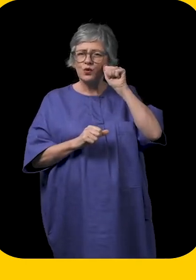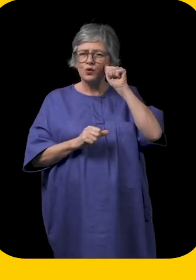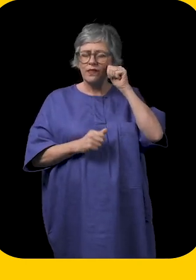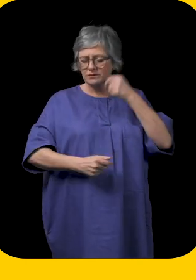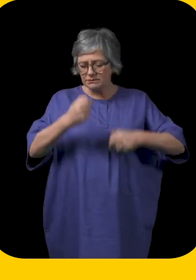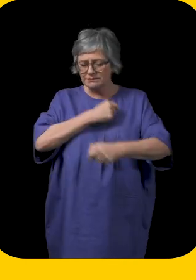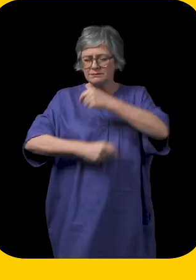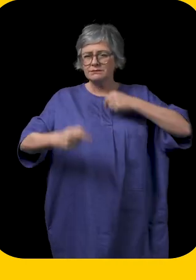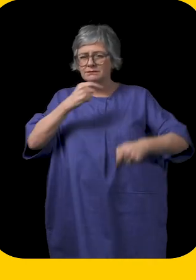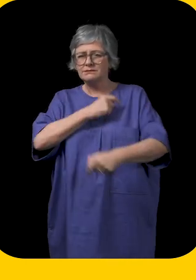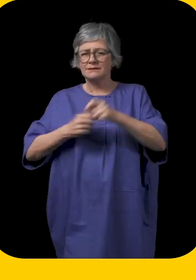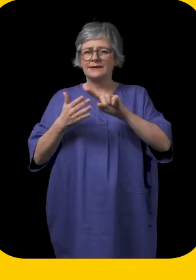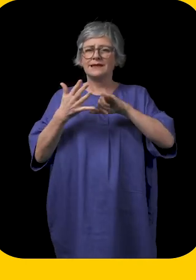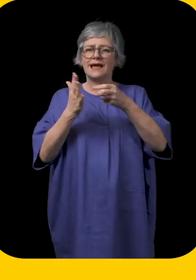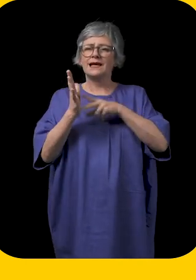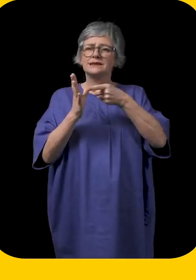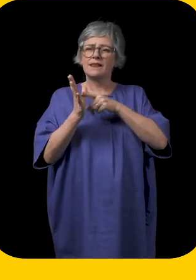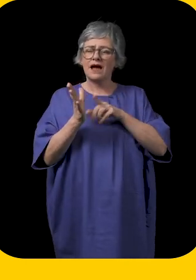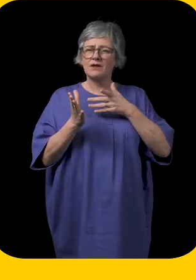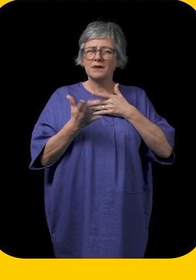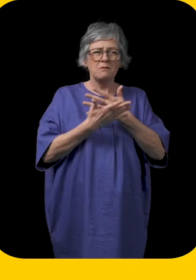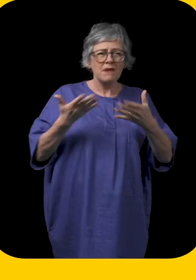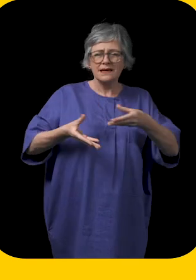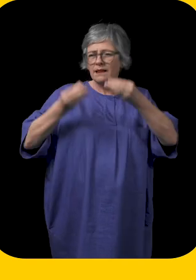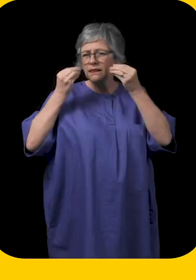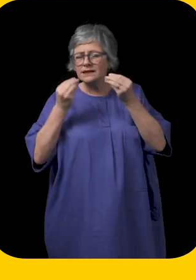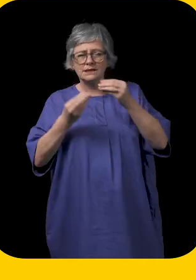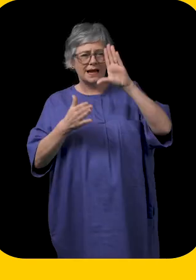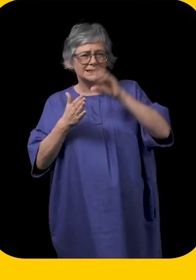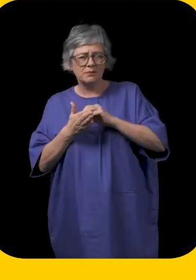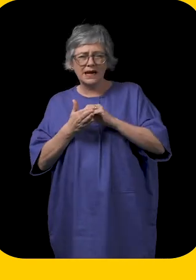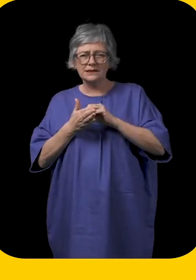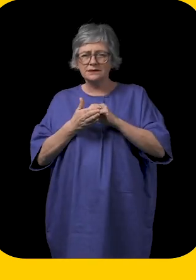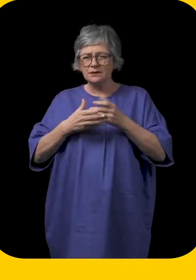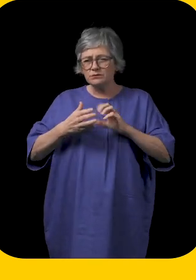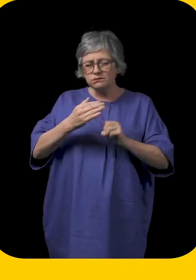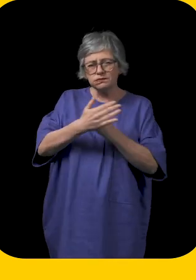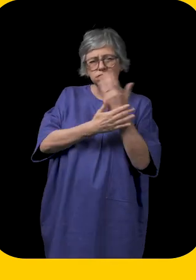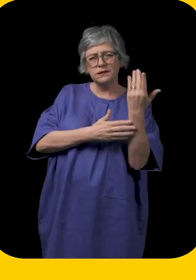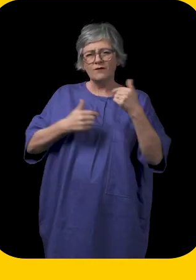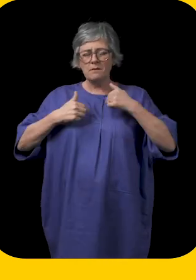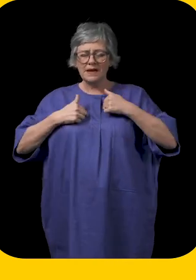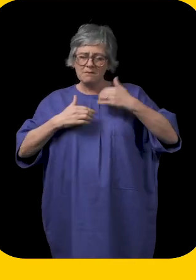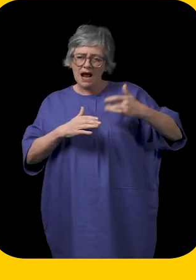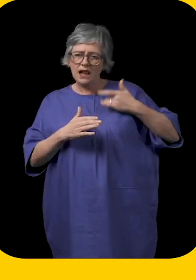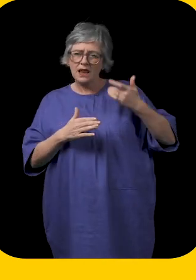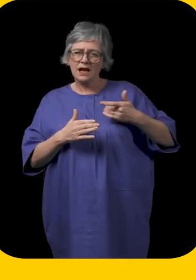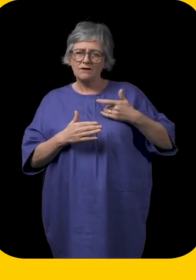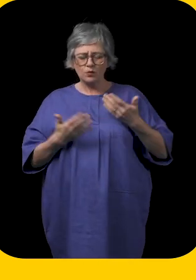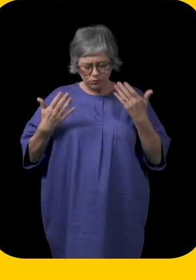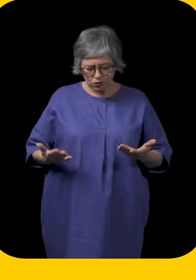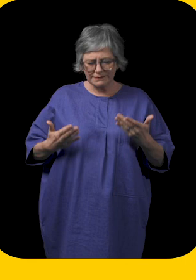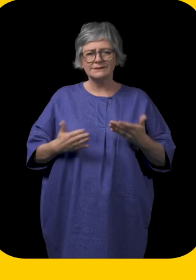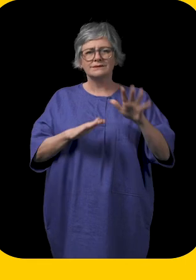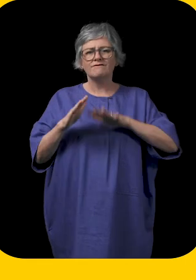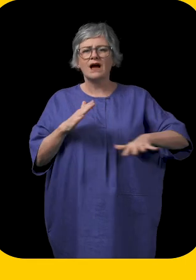running through my identity, woven within like the many lessons and experiences that had shaped me and my life. It was